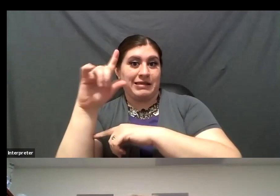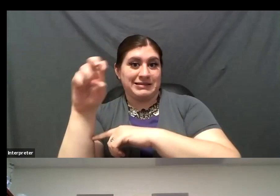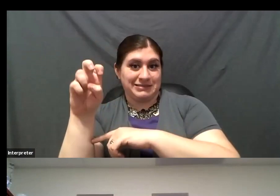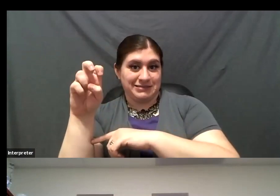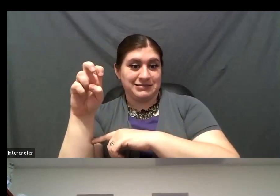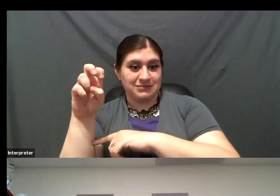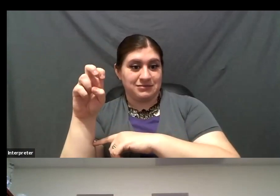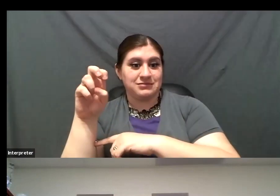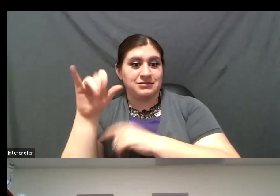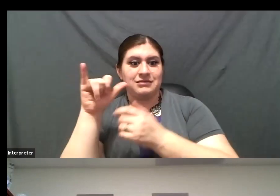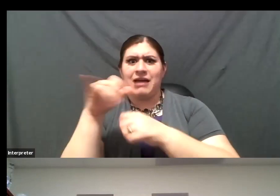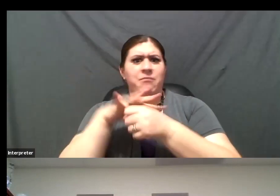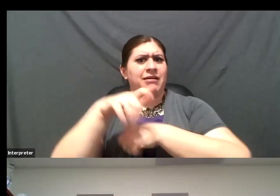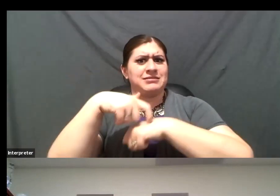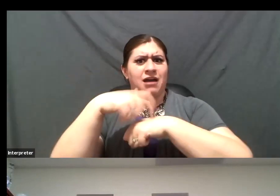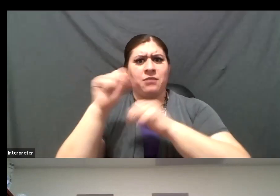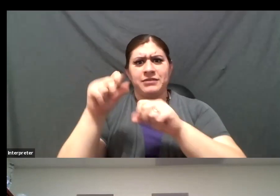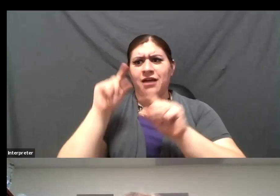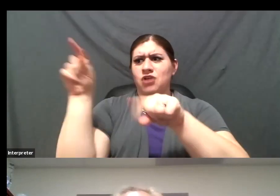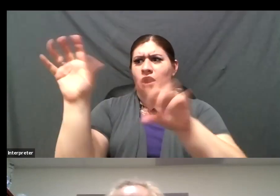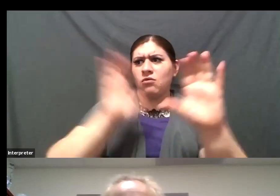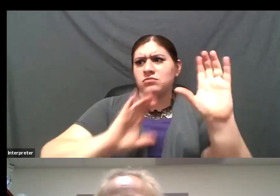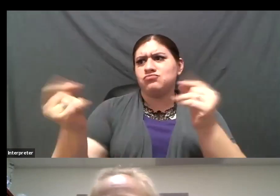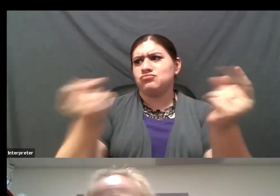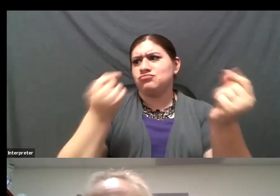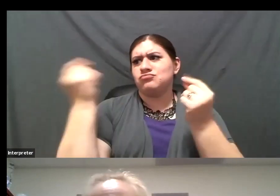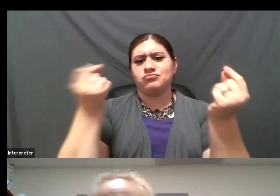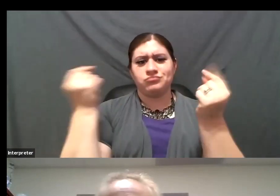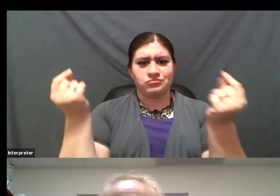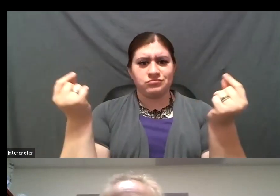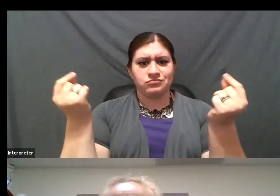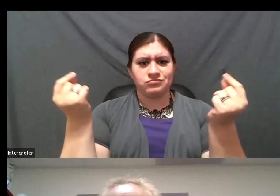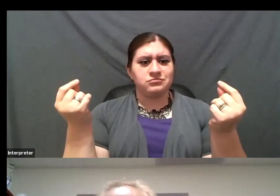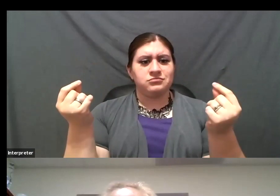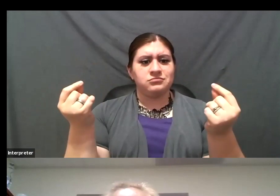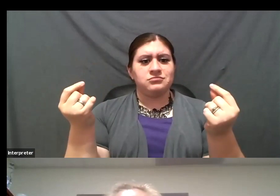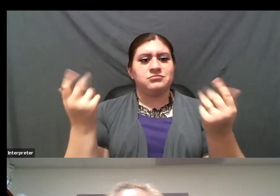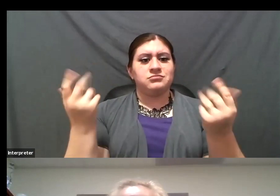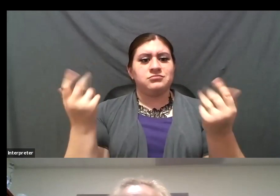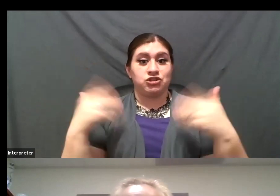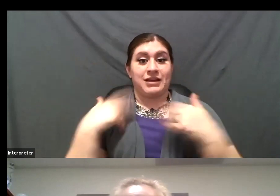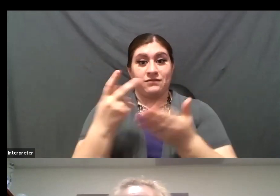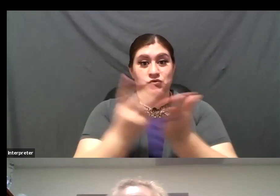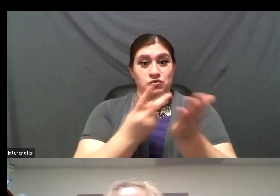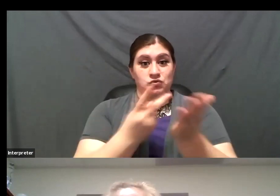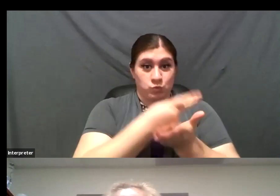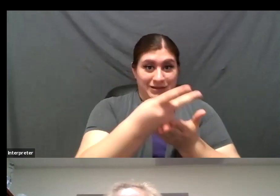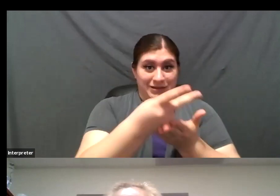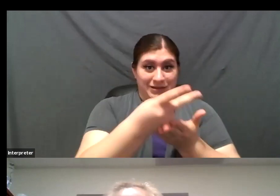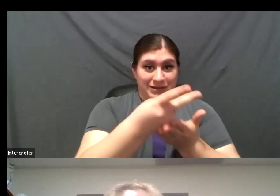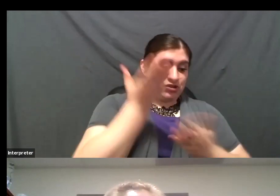which is more than plenty of time to actually go out and start doing things. And so after you have 2 weeks worth of lecture